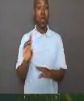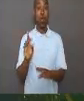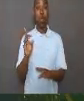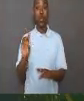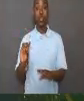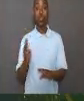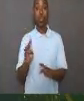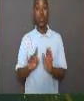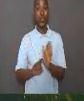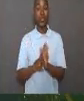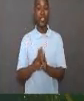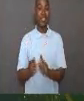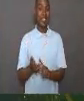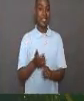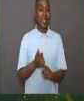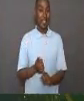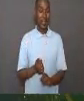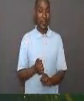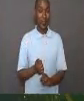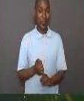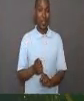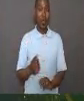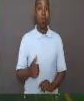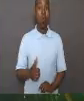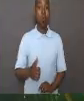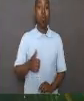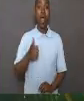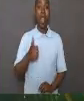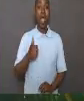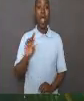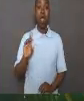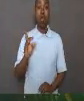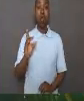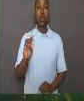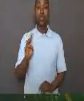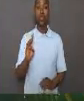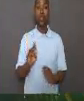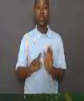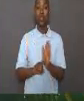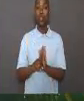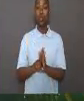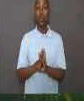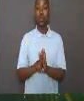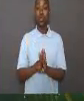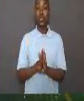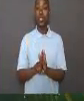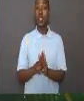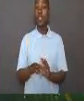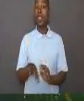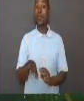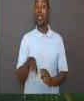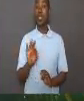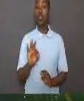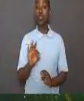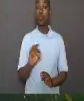most common tapeworms that affect people are found in beef